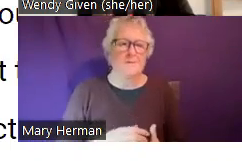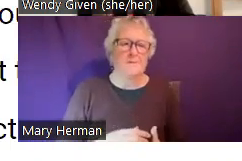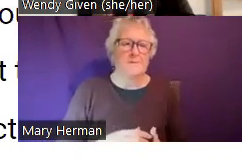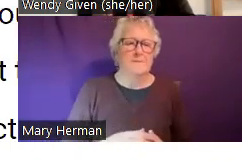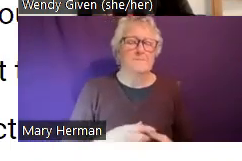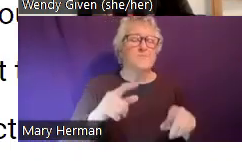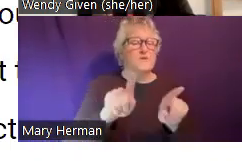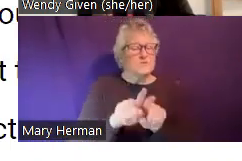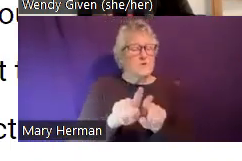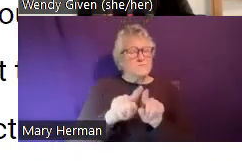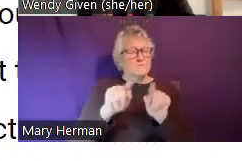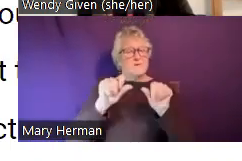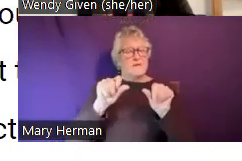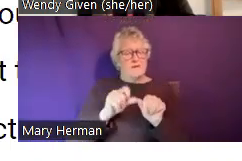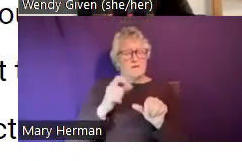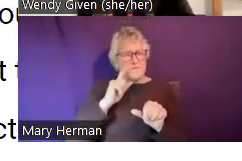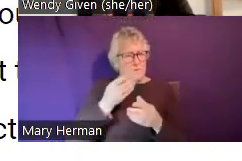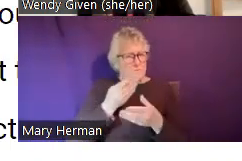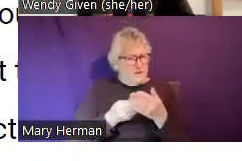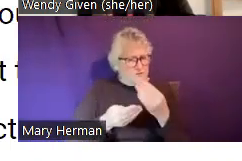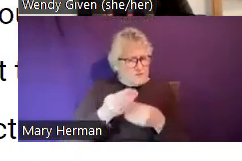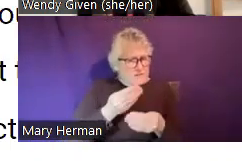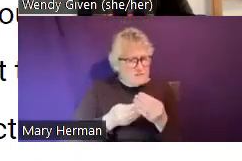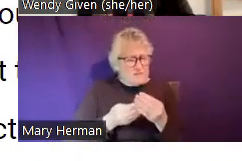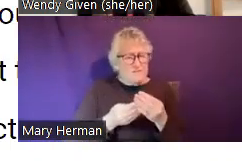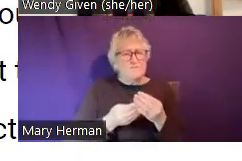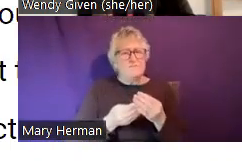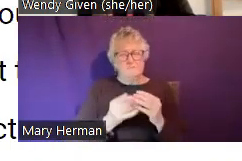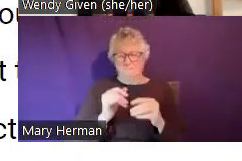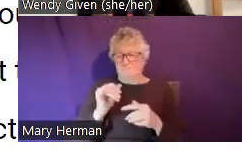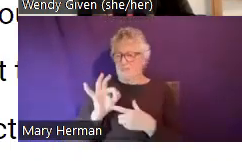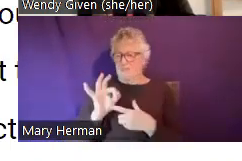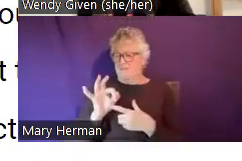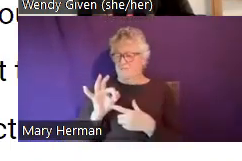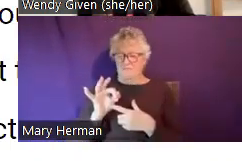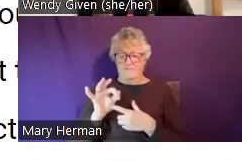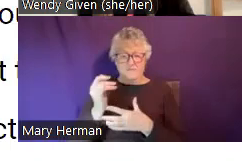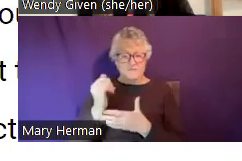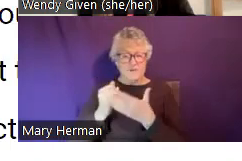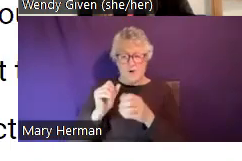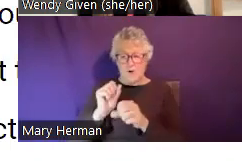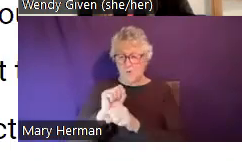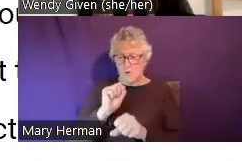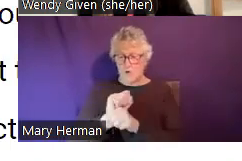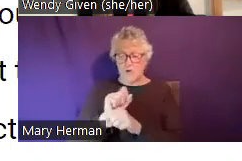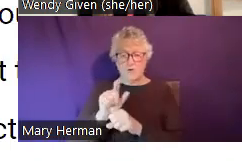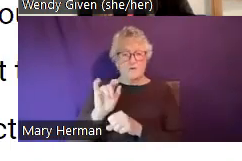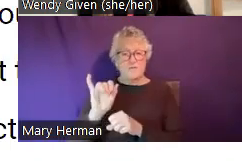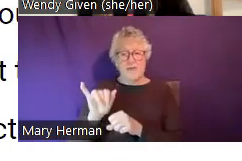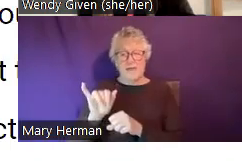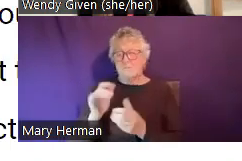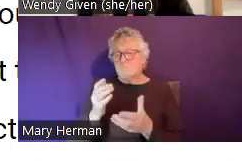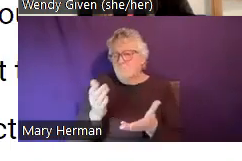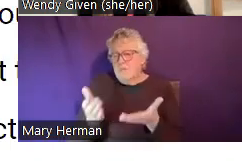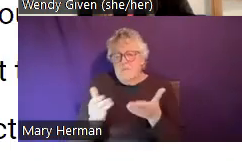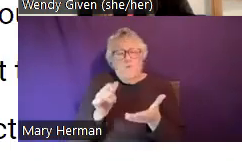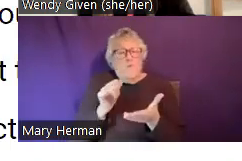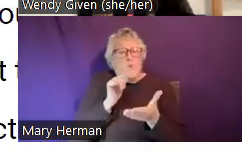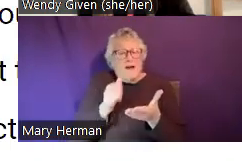budget. You know, if it's an artwork that, you know, wasn't in a specific